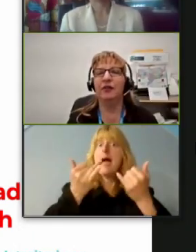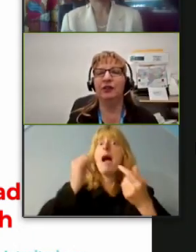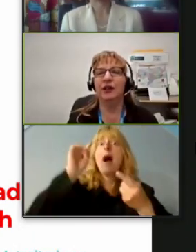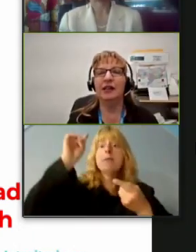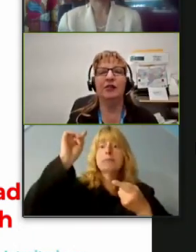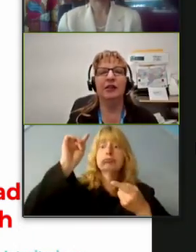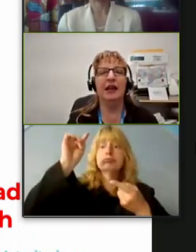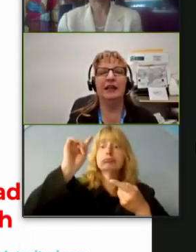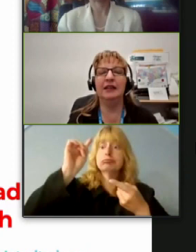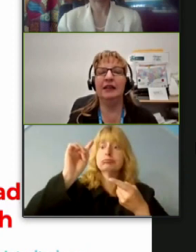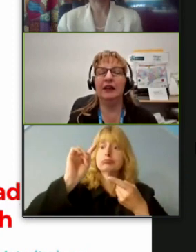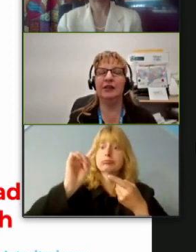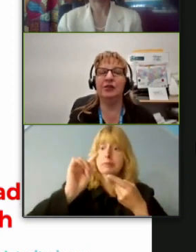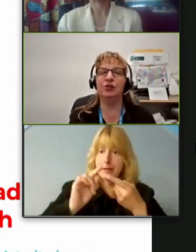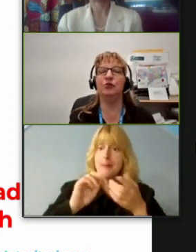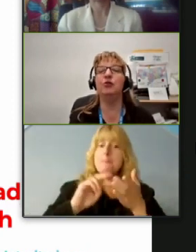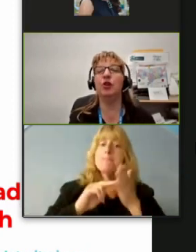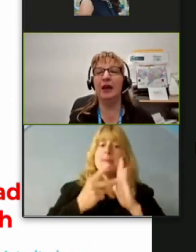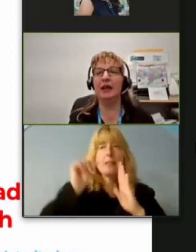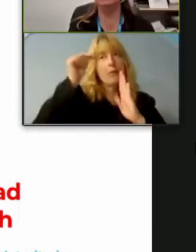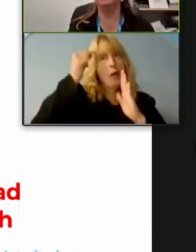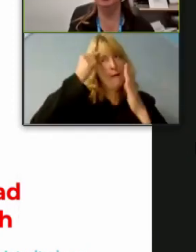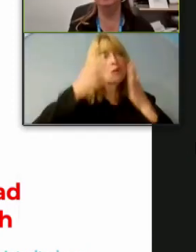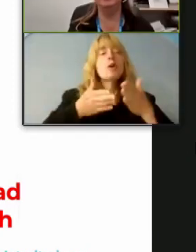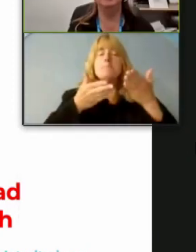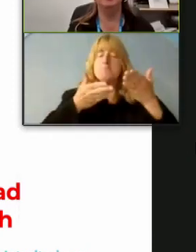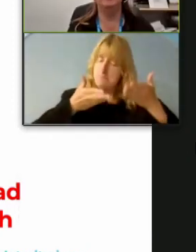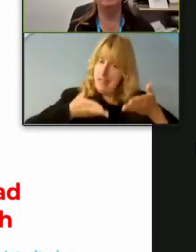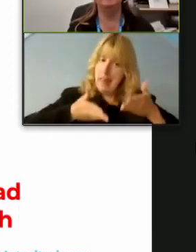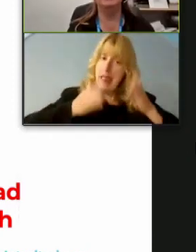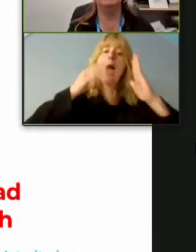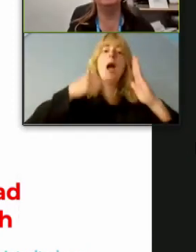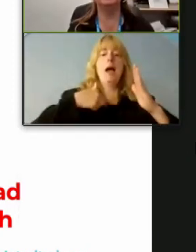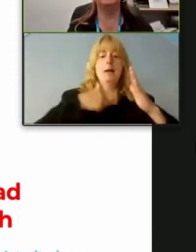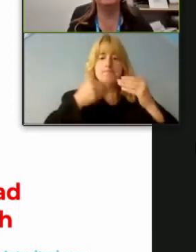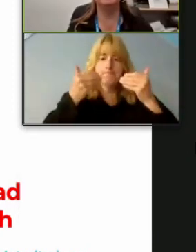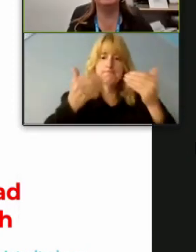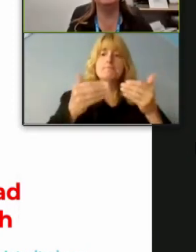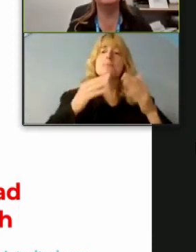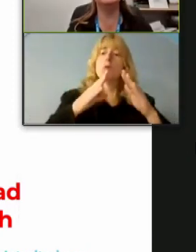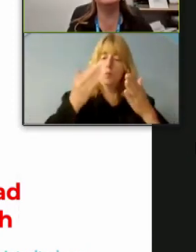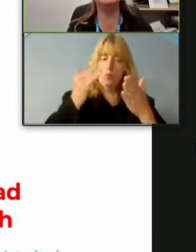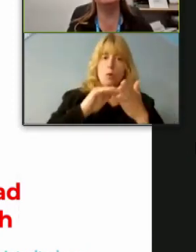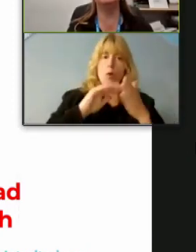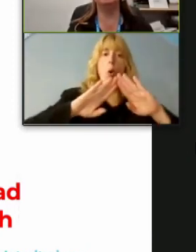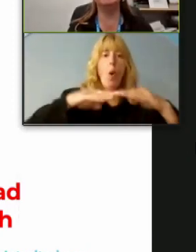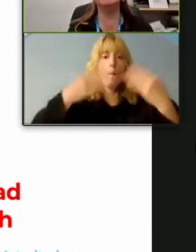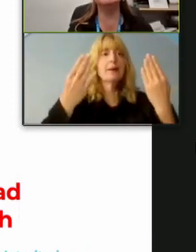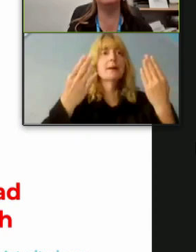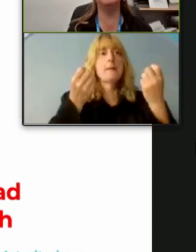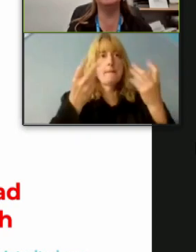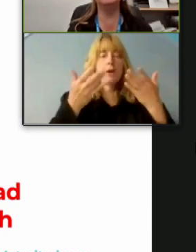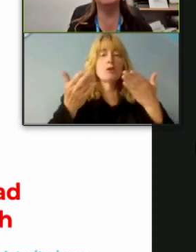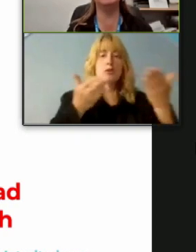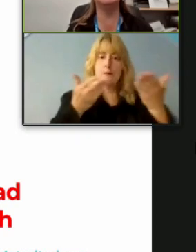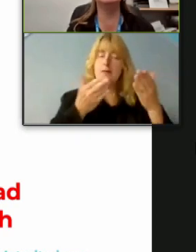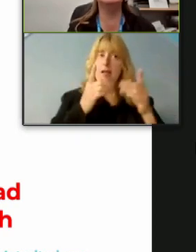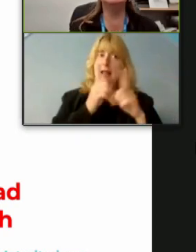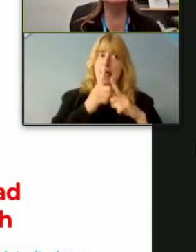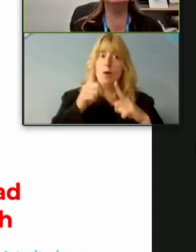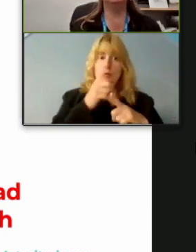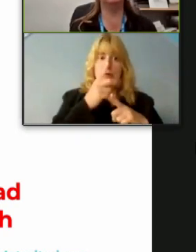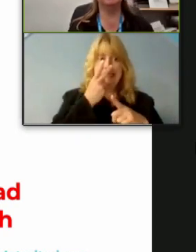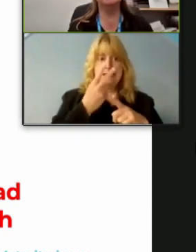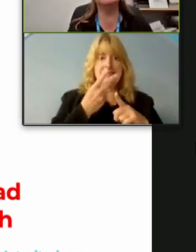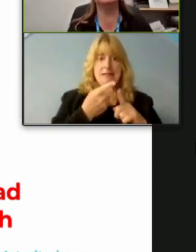such, the governor has gone ahead and allowed us to go ahead and reopen with many of our services. You can see here currently as of yesterday